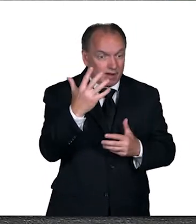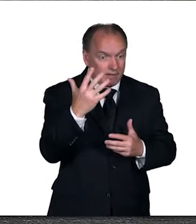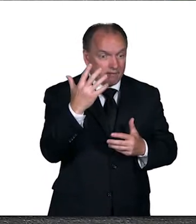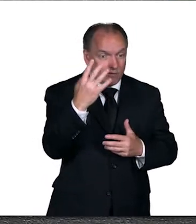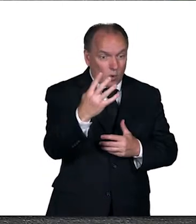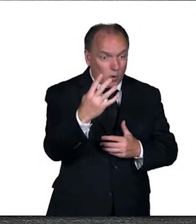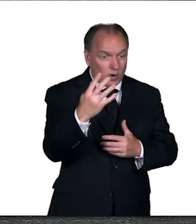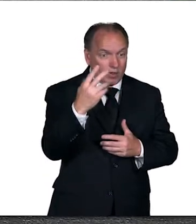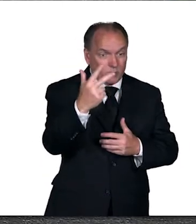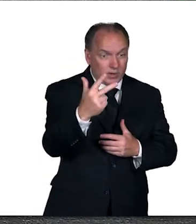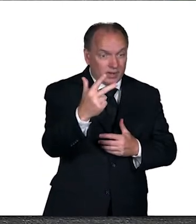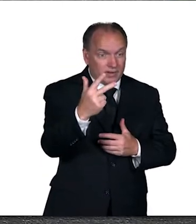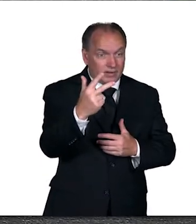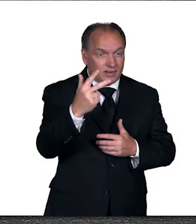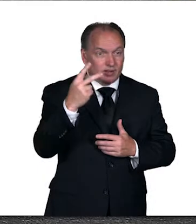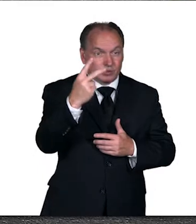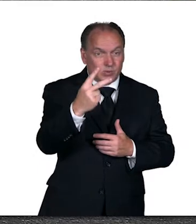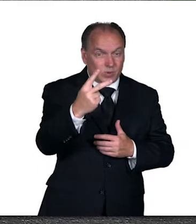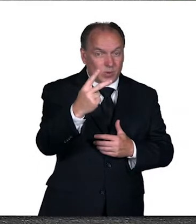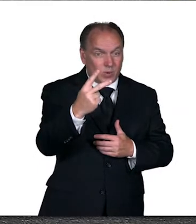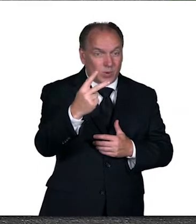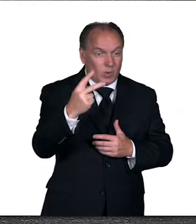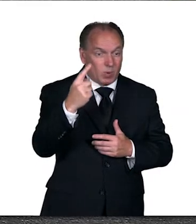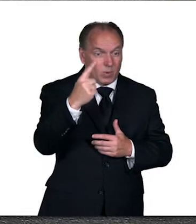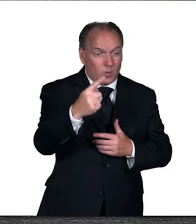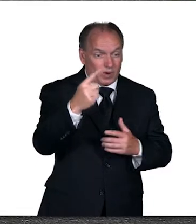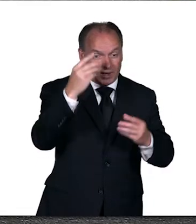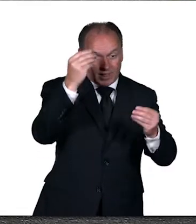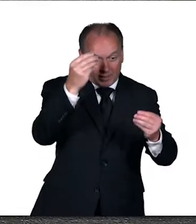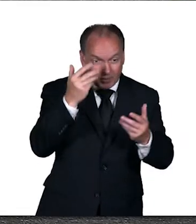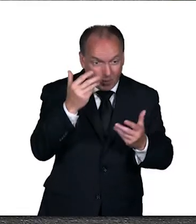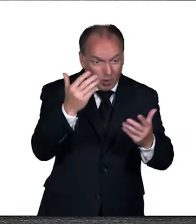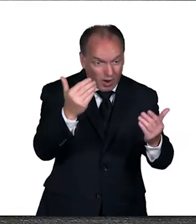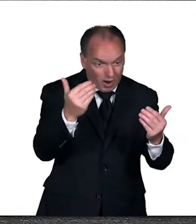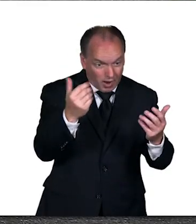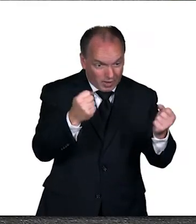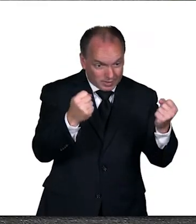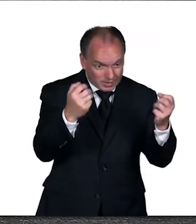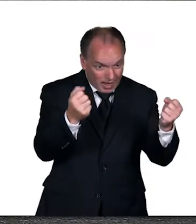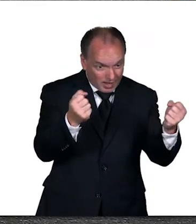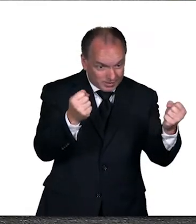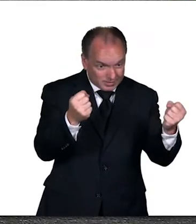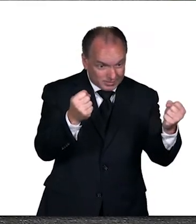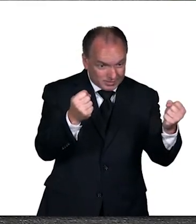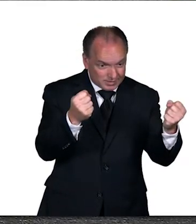5, 4, 3, 2, 1, and